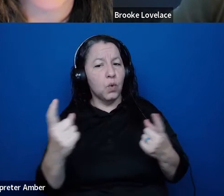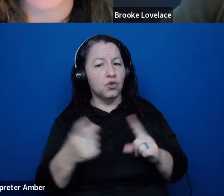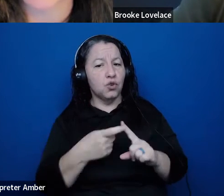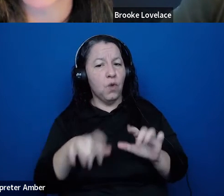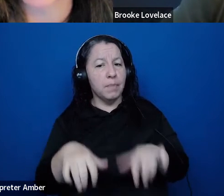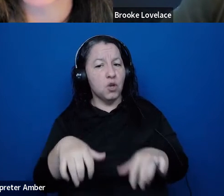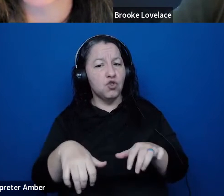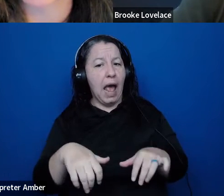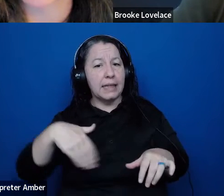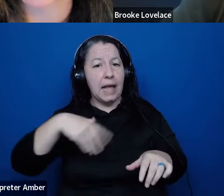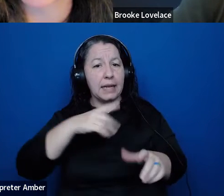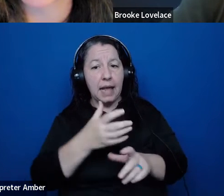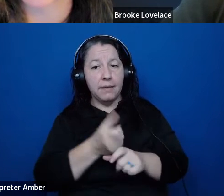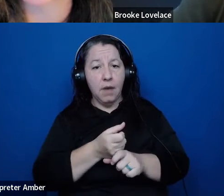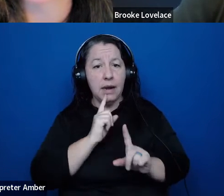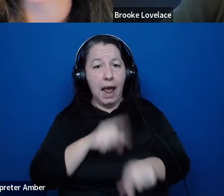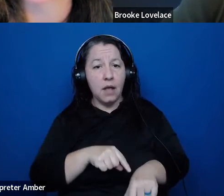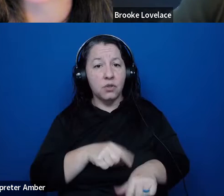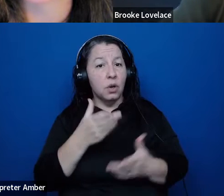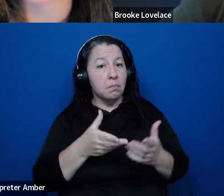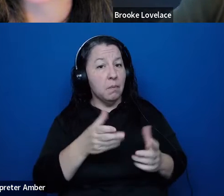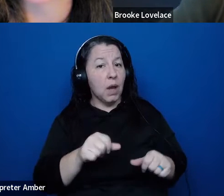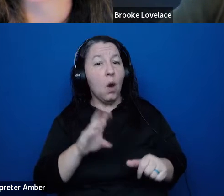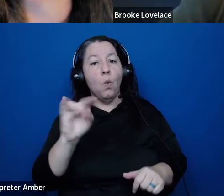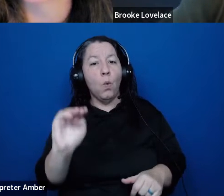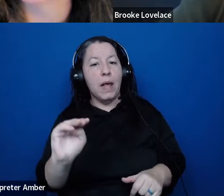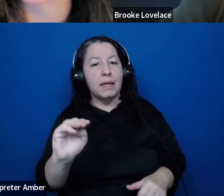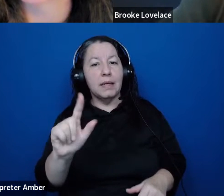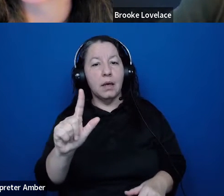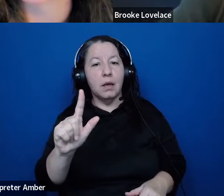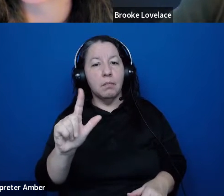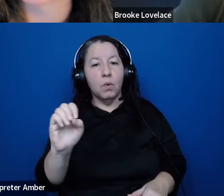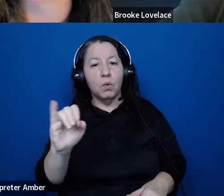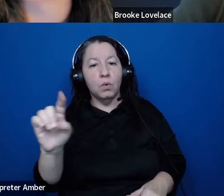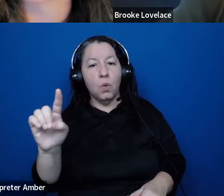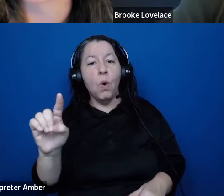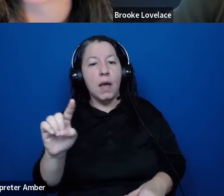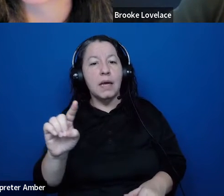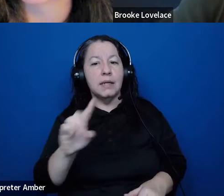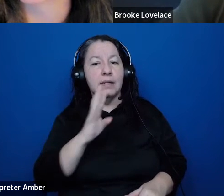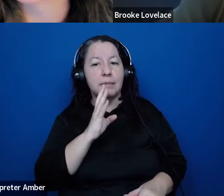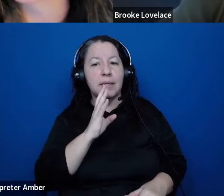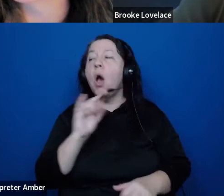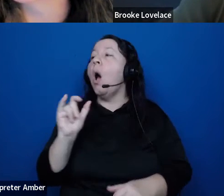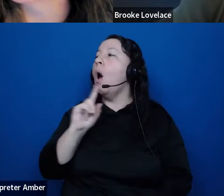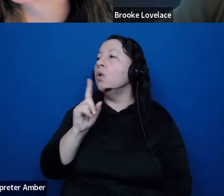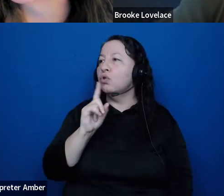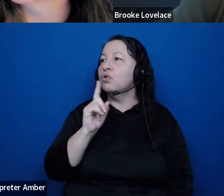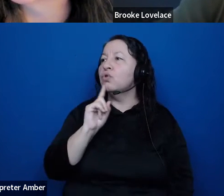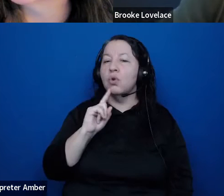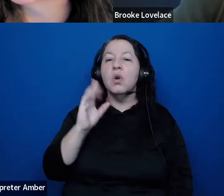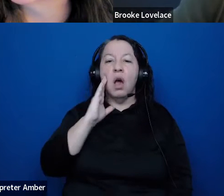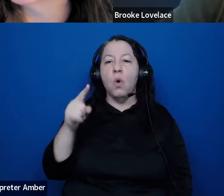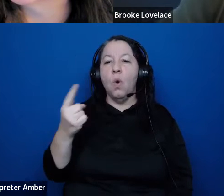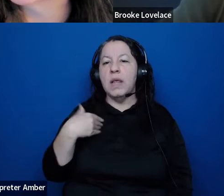Perhaps we can get those answers as well and have them sent out to everyone. Sure. I know we only had Julie for a certain